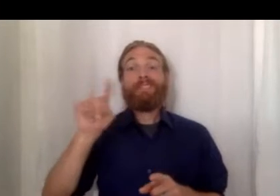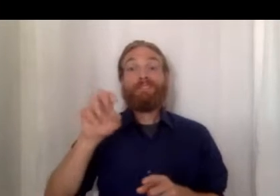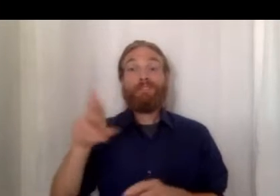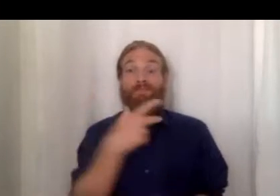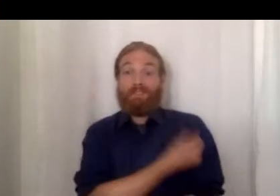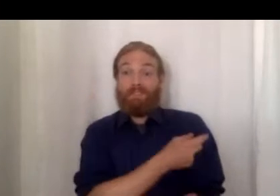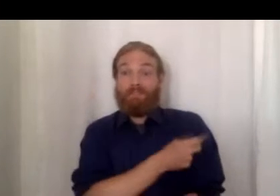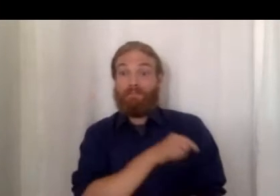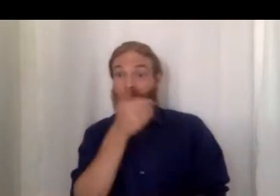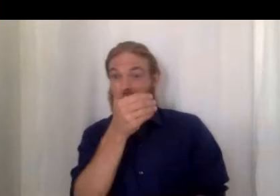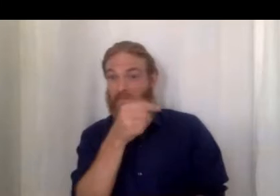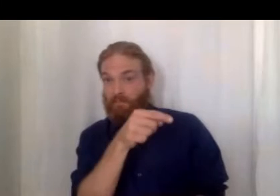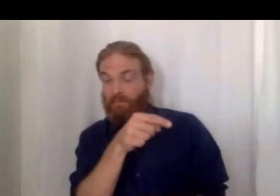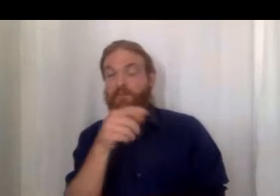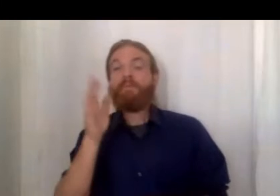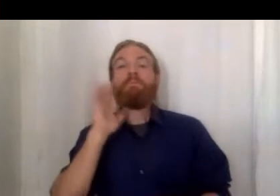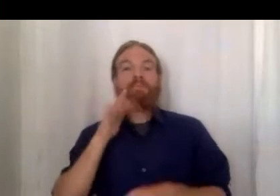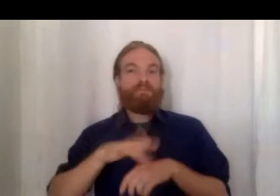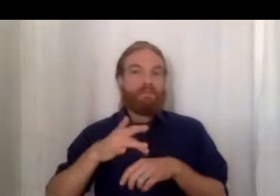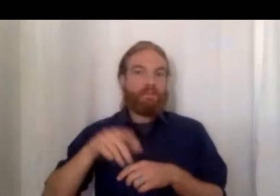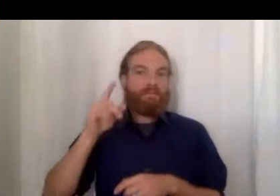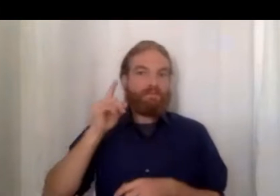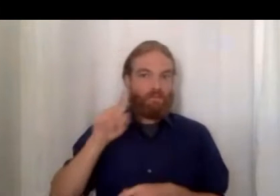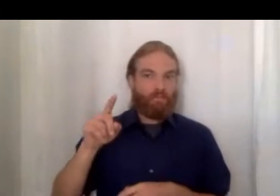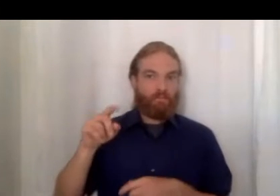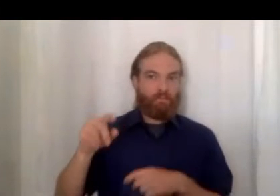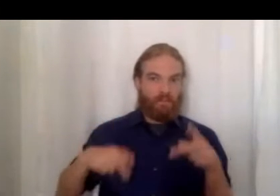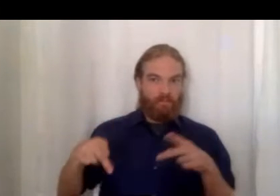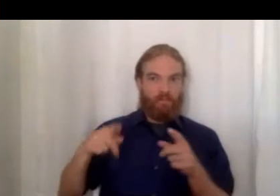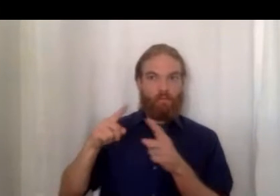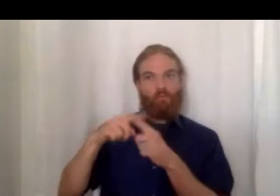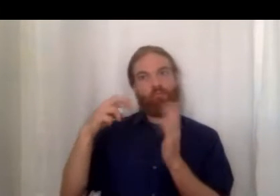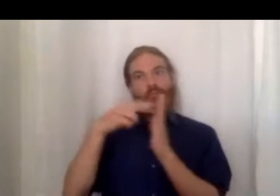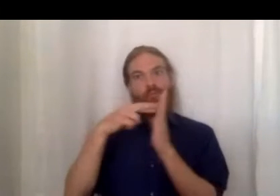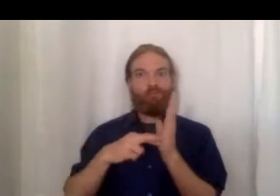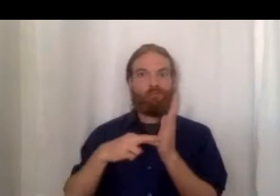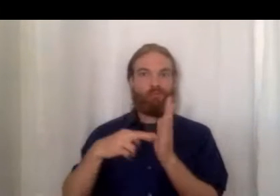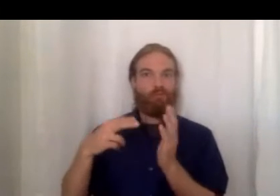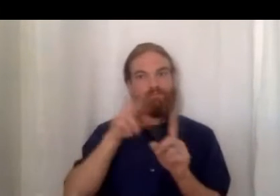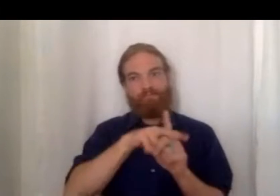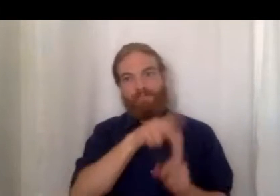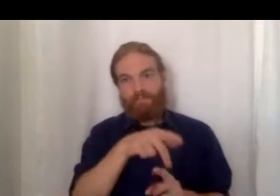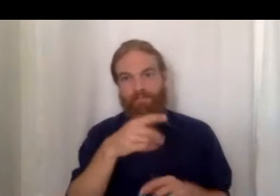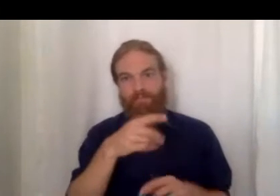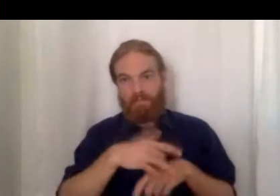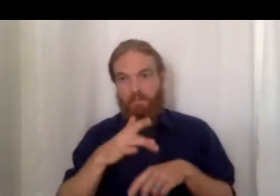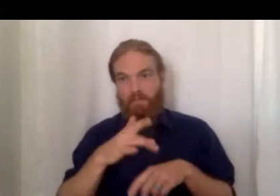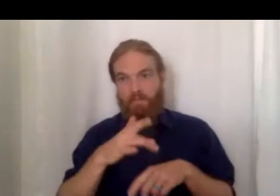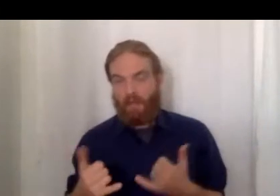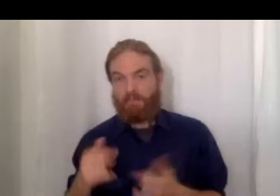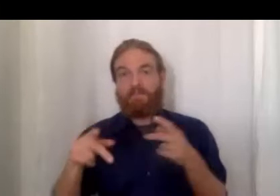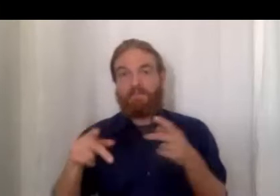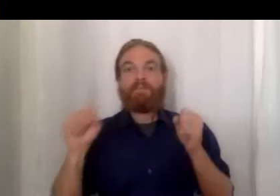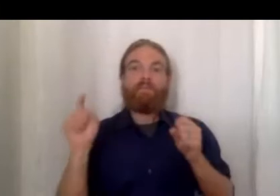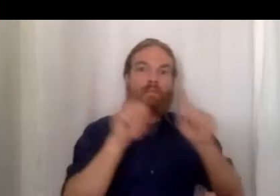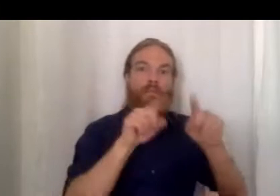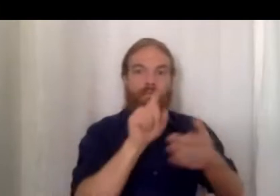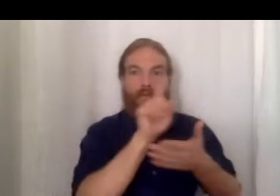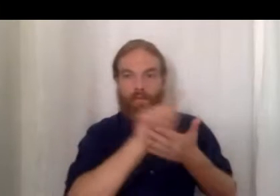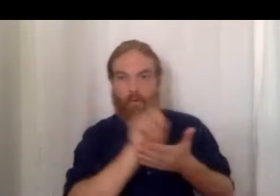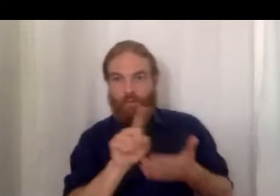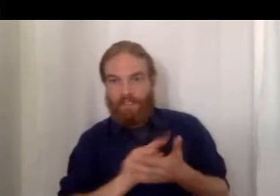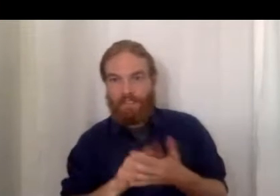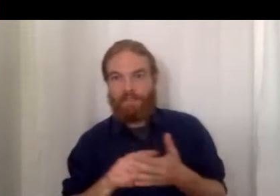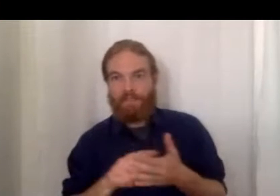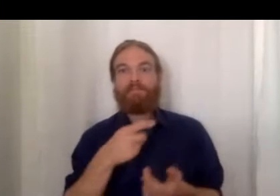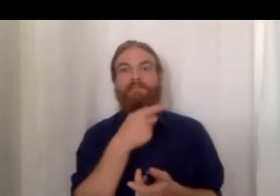website. We offer vaccines weekly at the jail. We're promoting vaccination within the public health